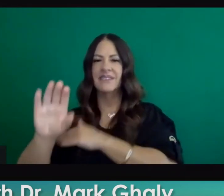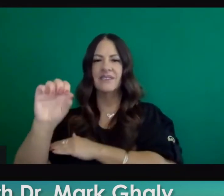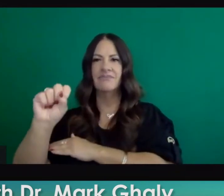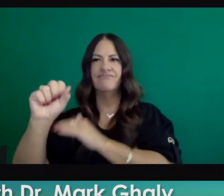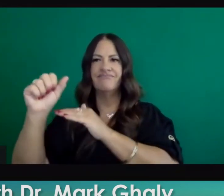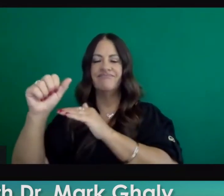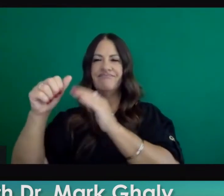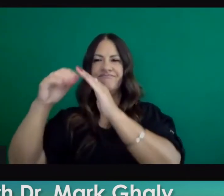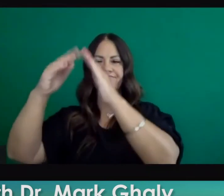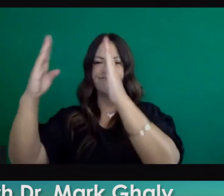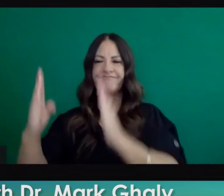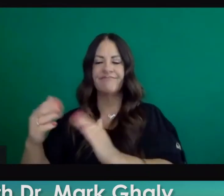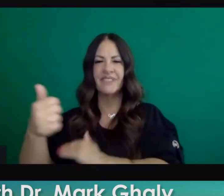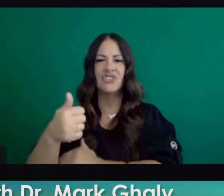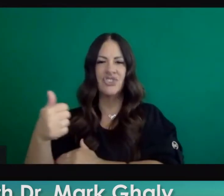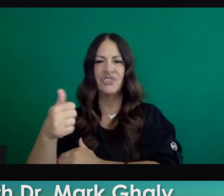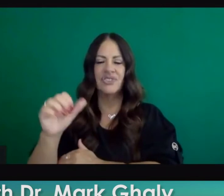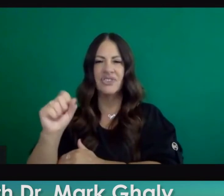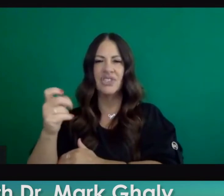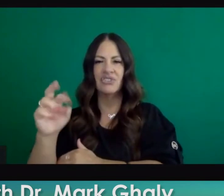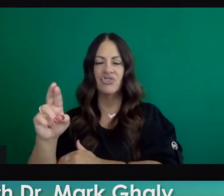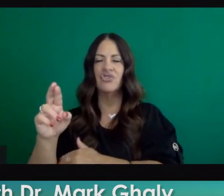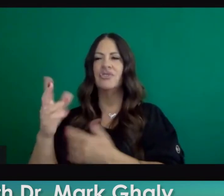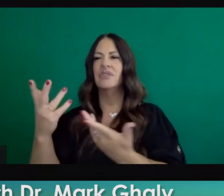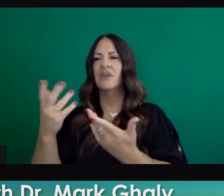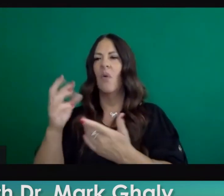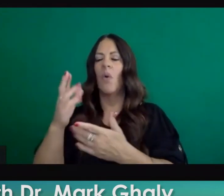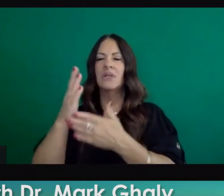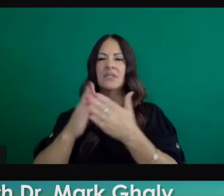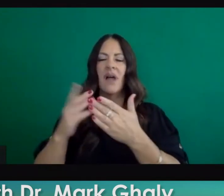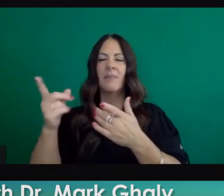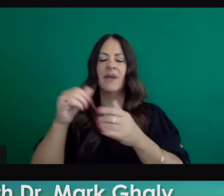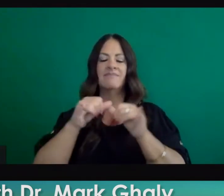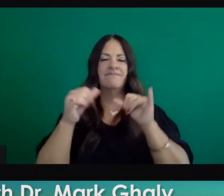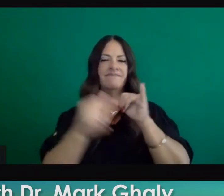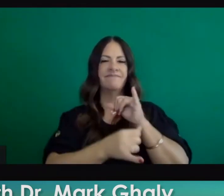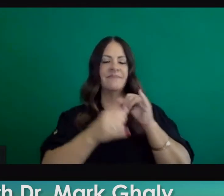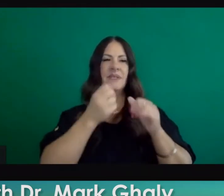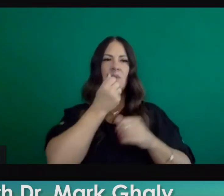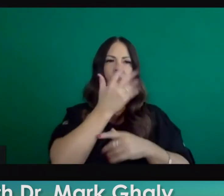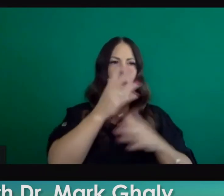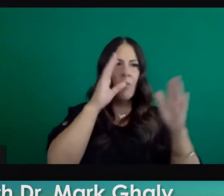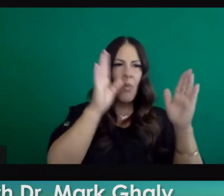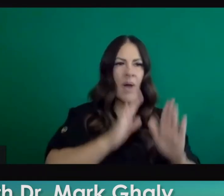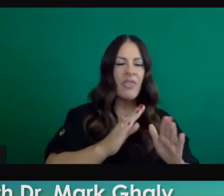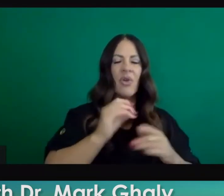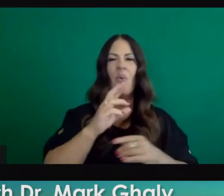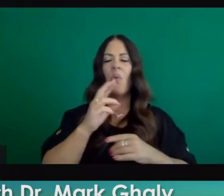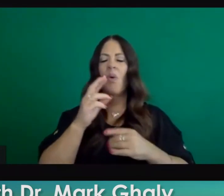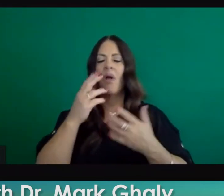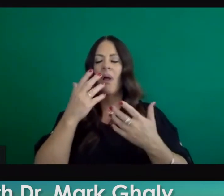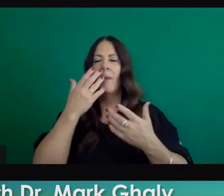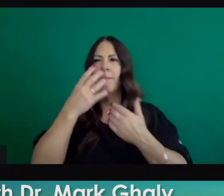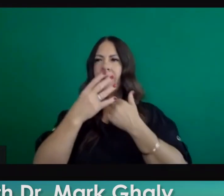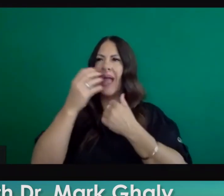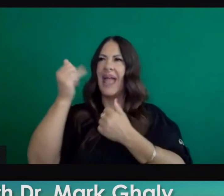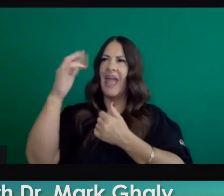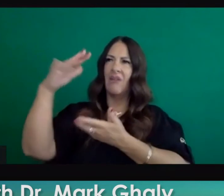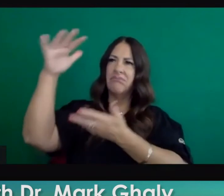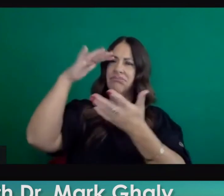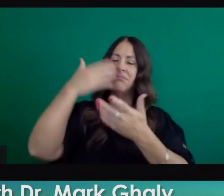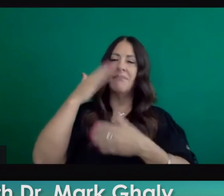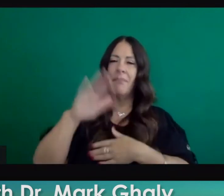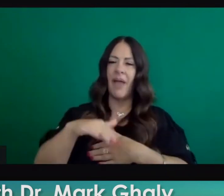people that were staying inside during poor air quality or warm weather to do so within their households, to